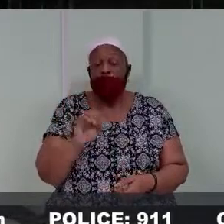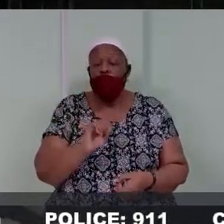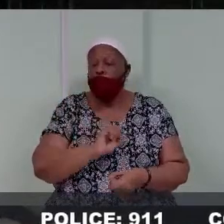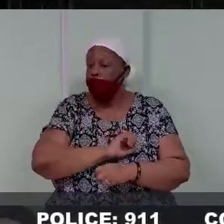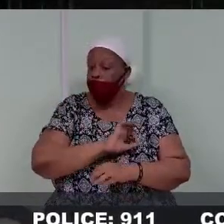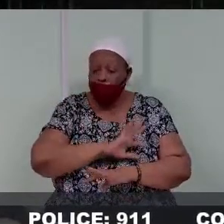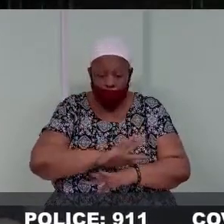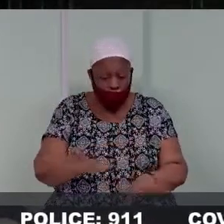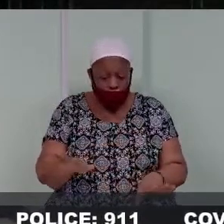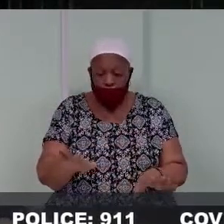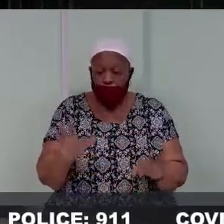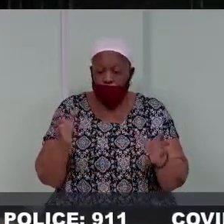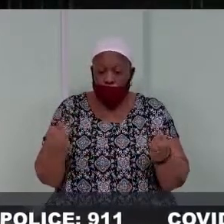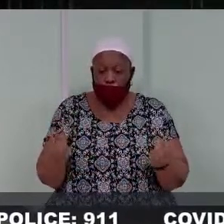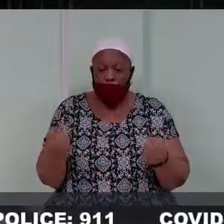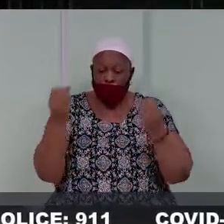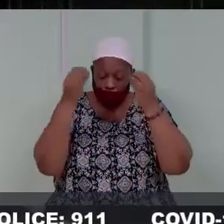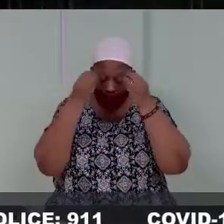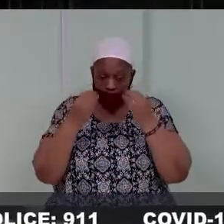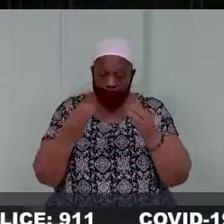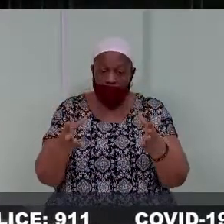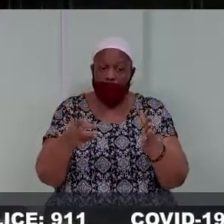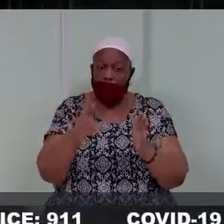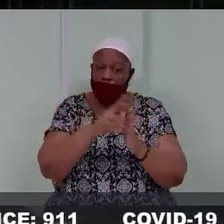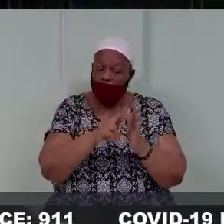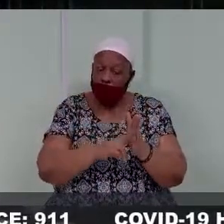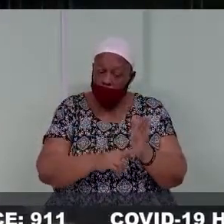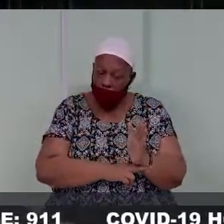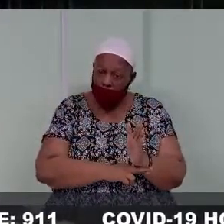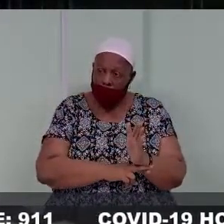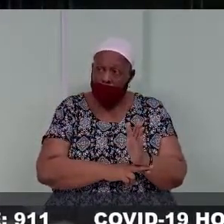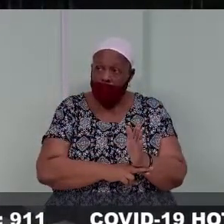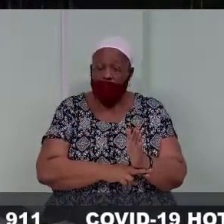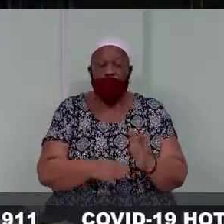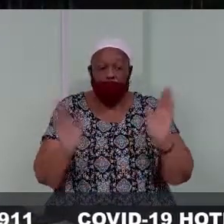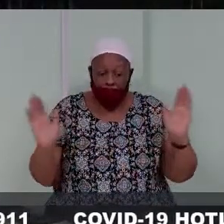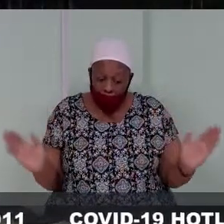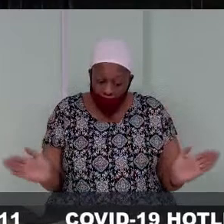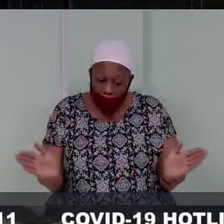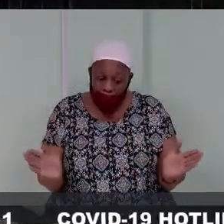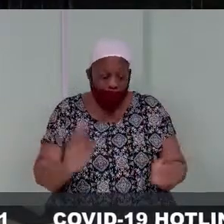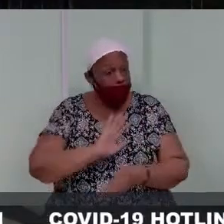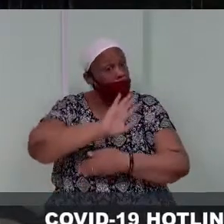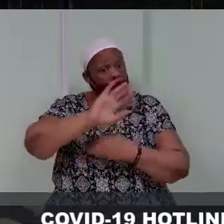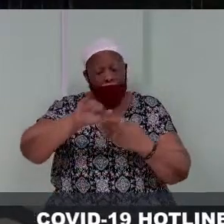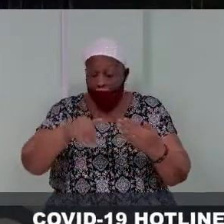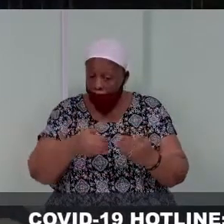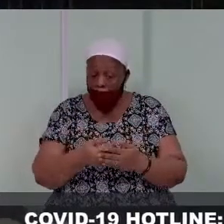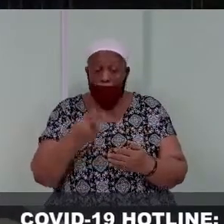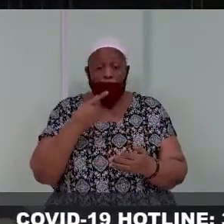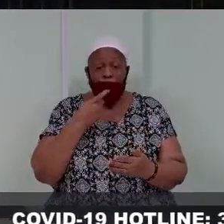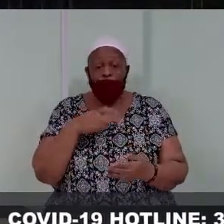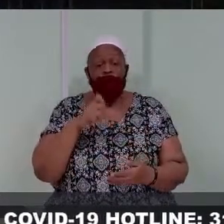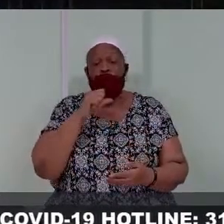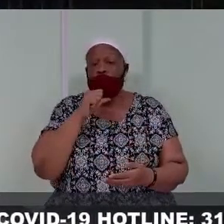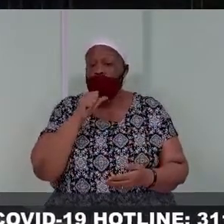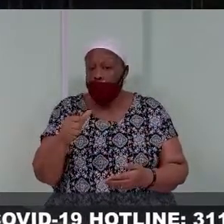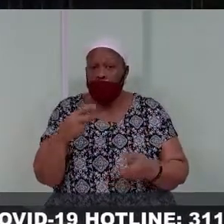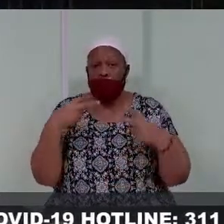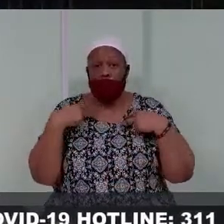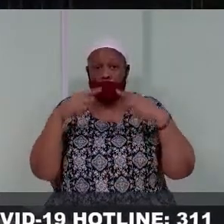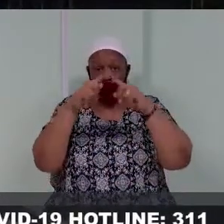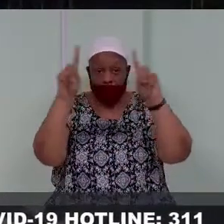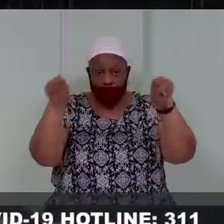of service. Therefore, I encourage all unregistered persons to visit the Early